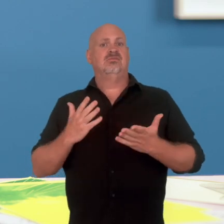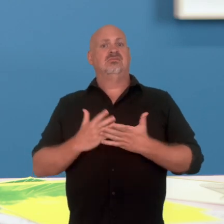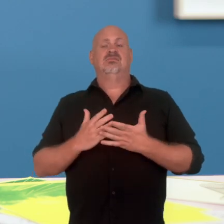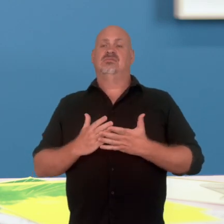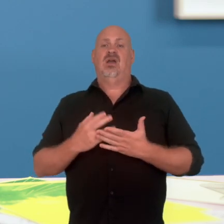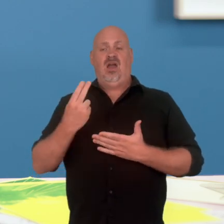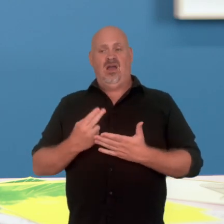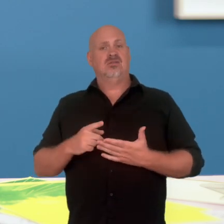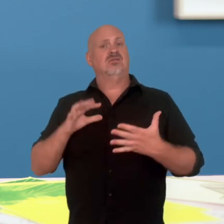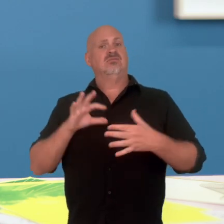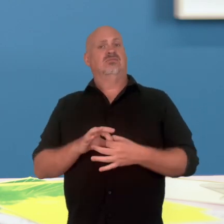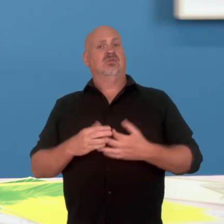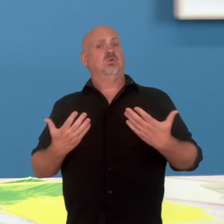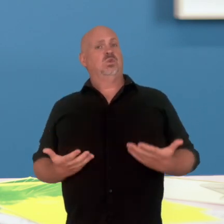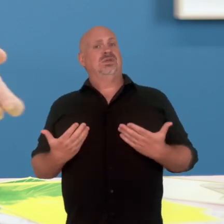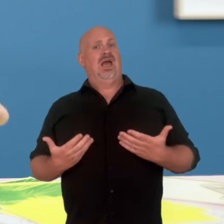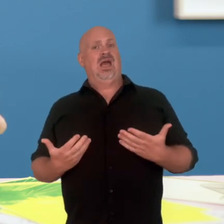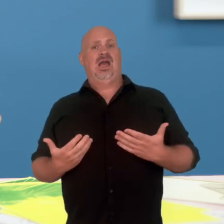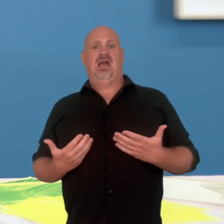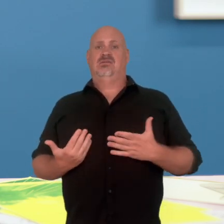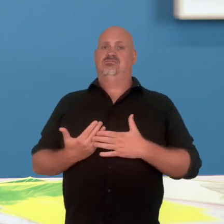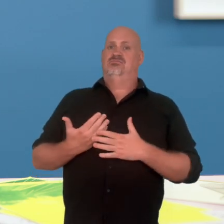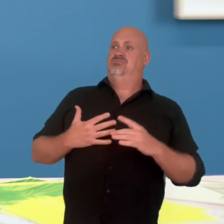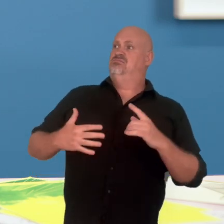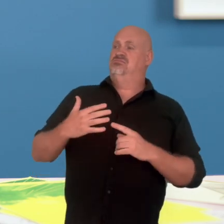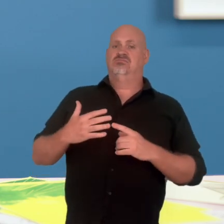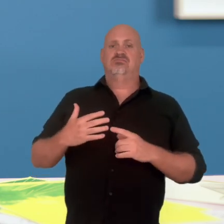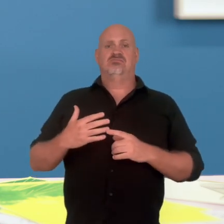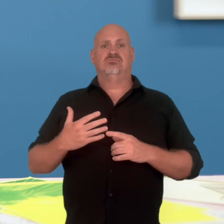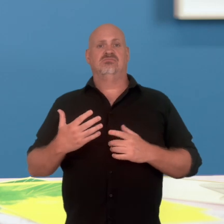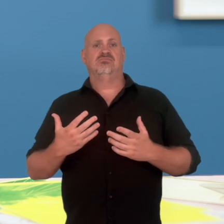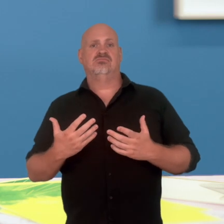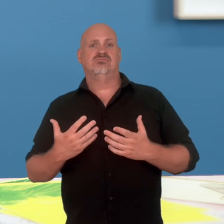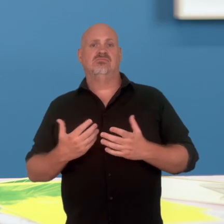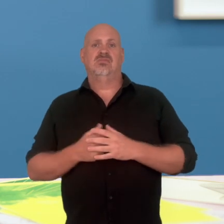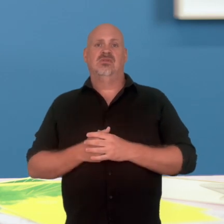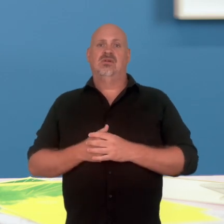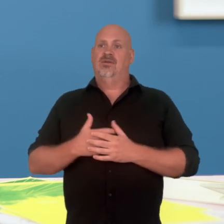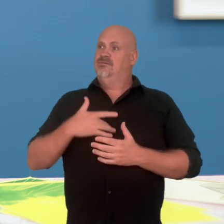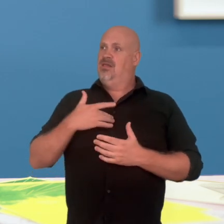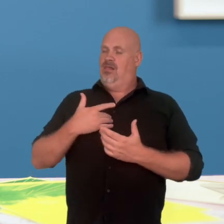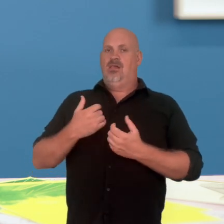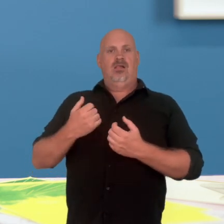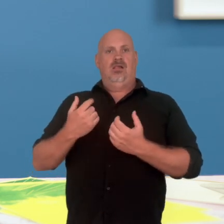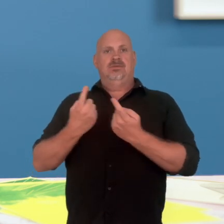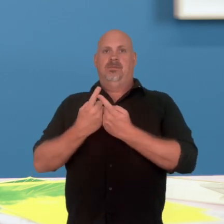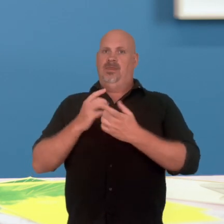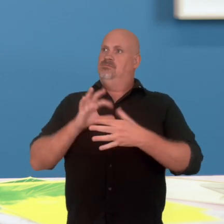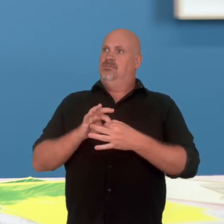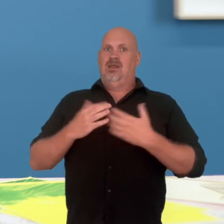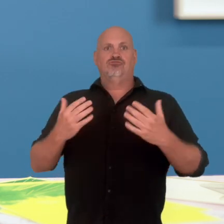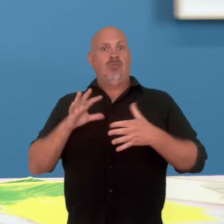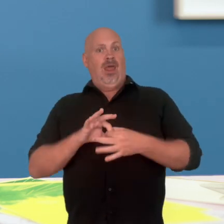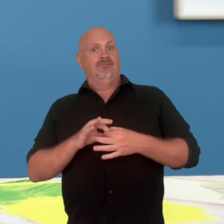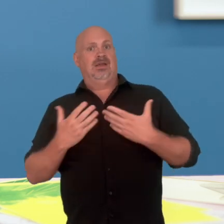today. So even very old styles of art, if they speak to something that is relevant for now, it becomes contemporary